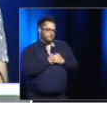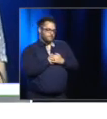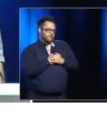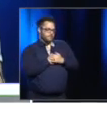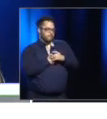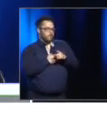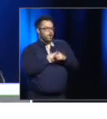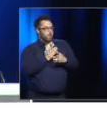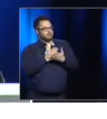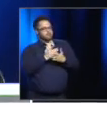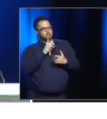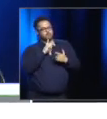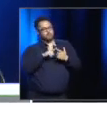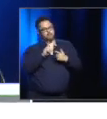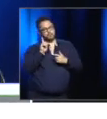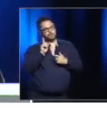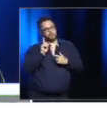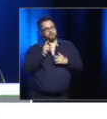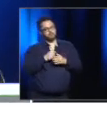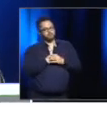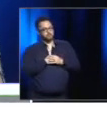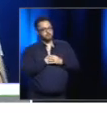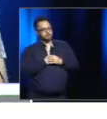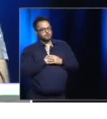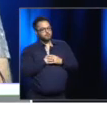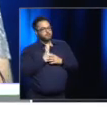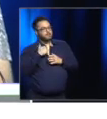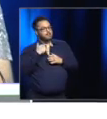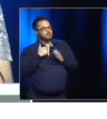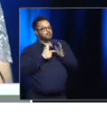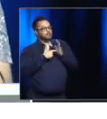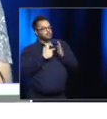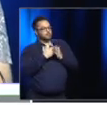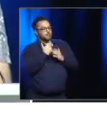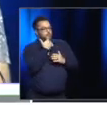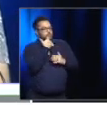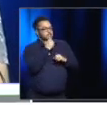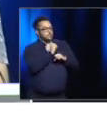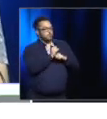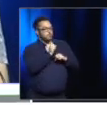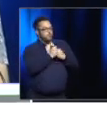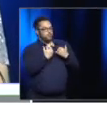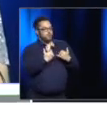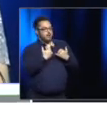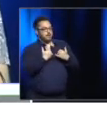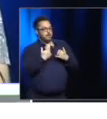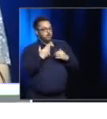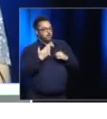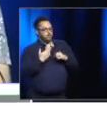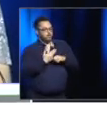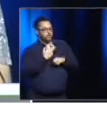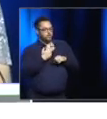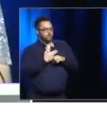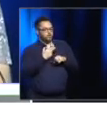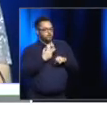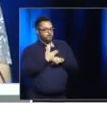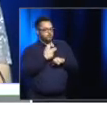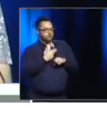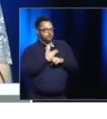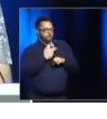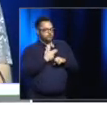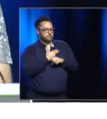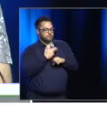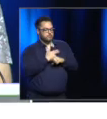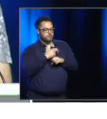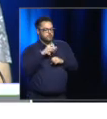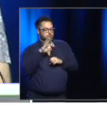on this one, because this shows some recent work that's been going on using fluorometry sensors that have been put on